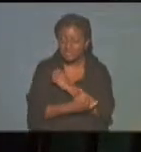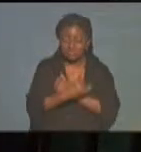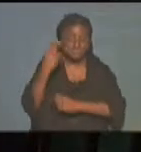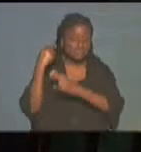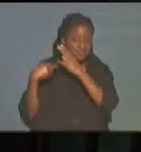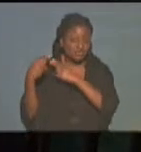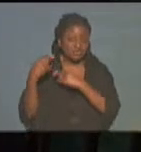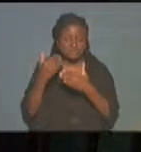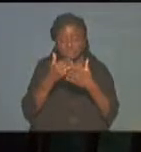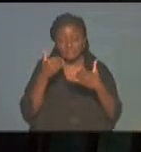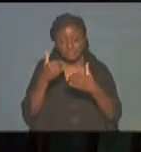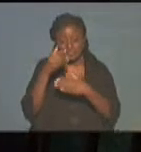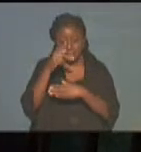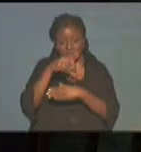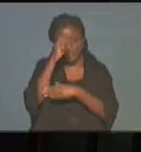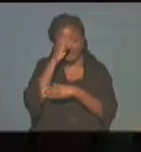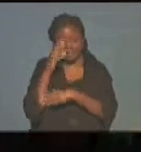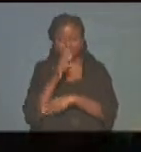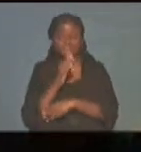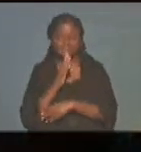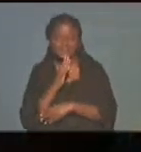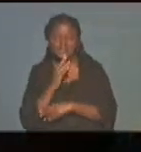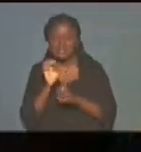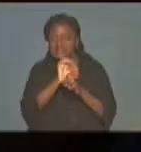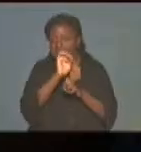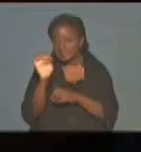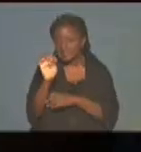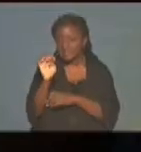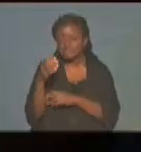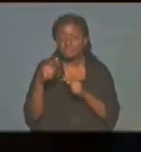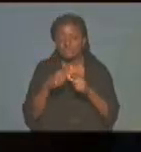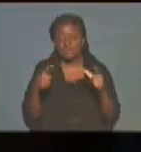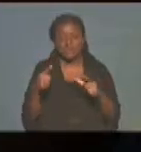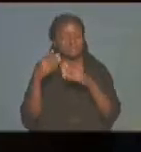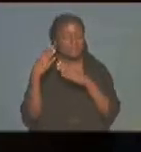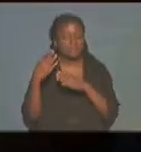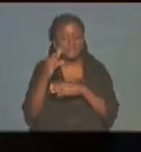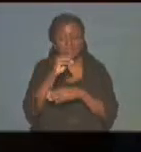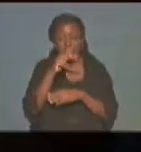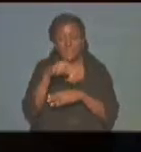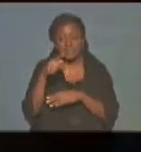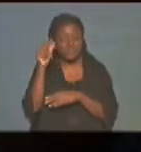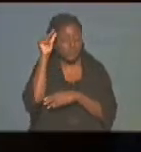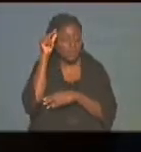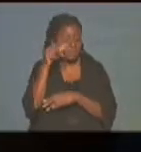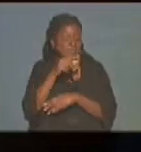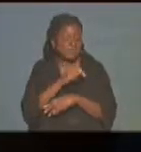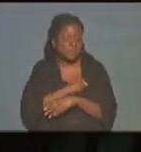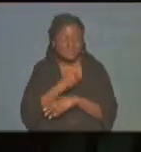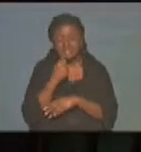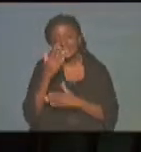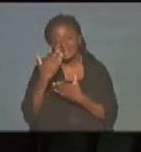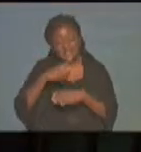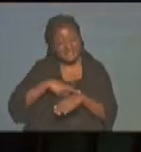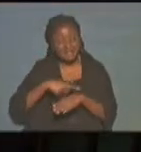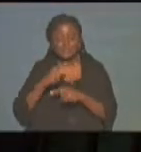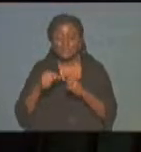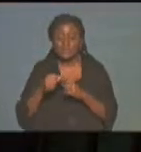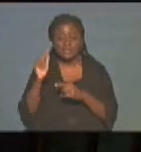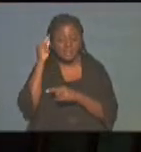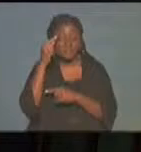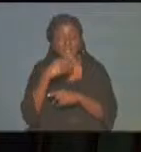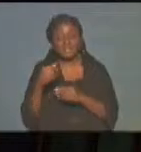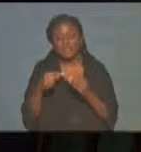Well, ahead of the Prime Minister's contribution, East Grand Bahama MP Kwesi Thompson noted that there are times when the government and the opposition